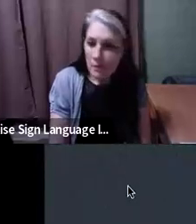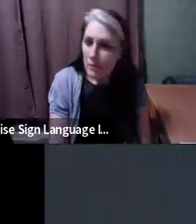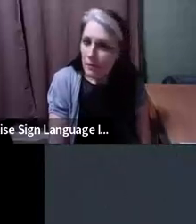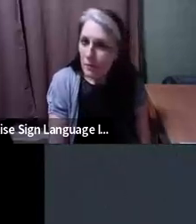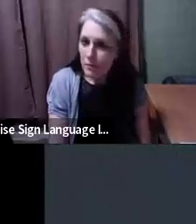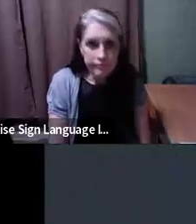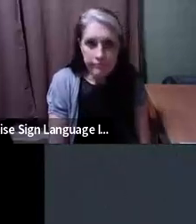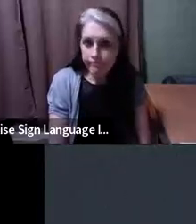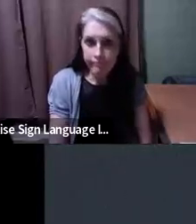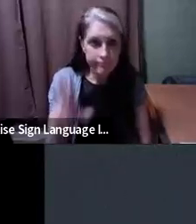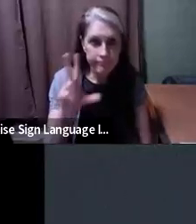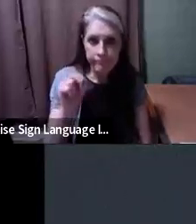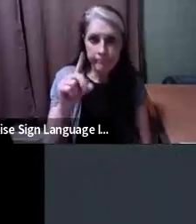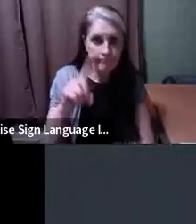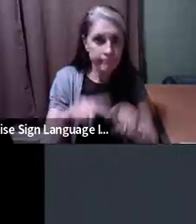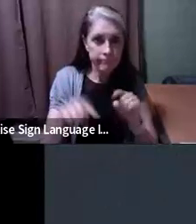No.